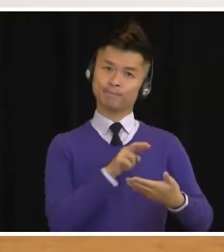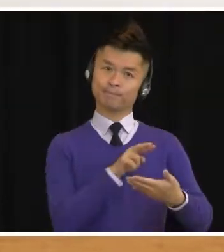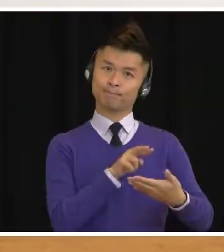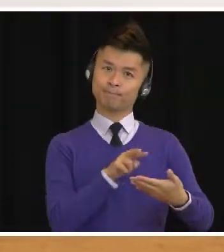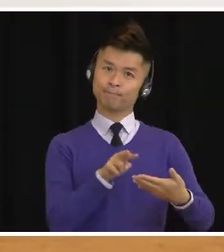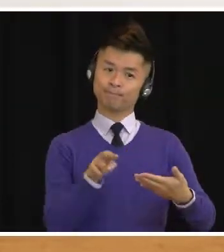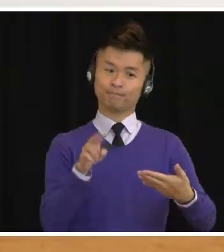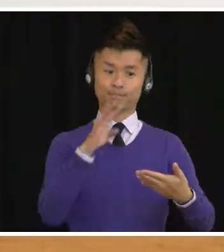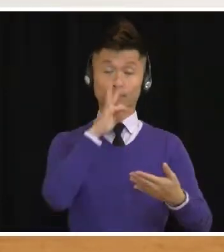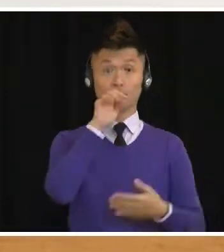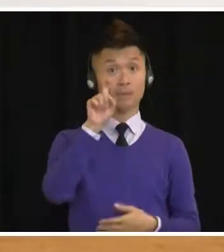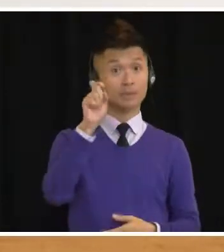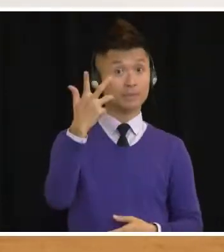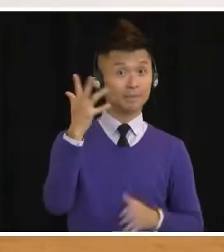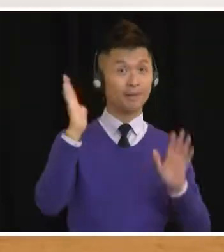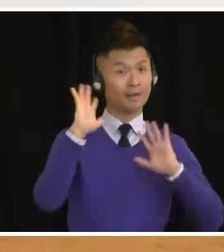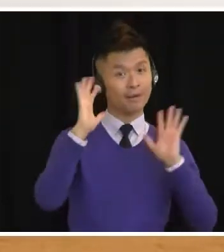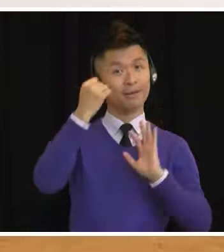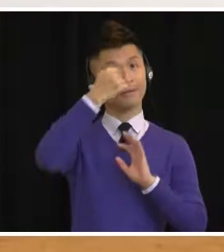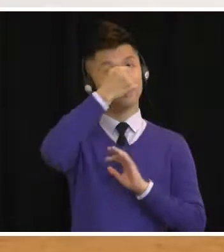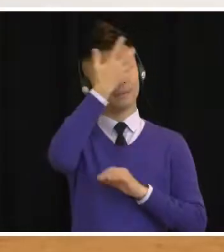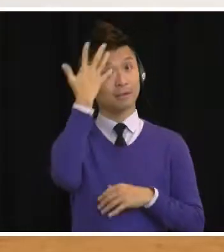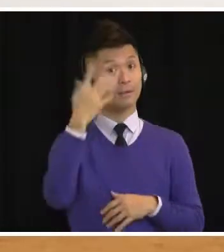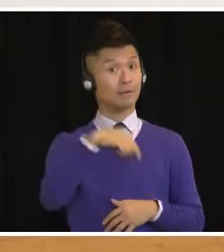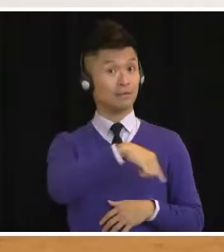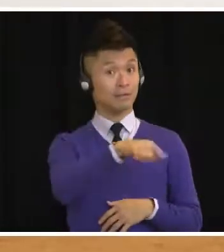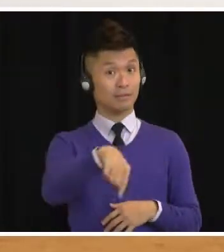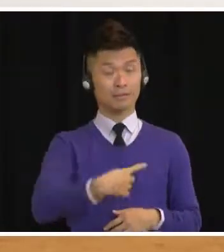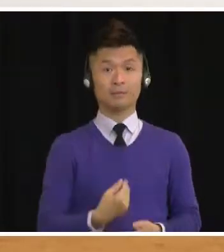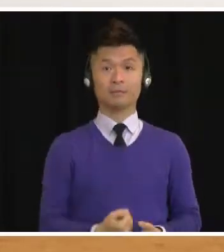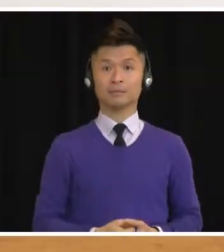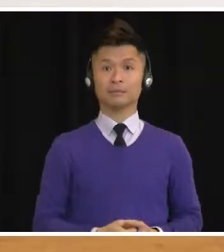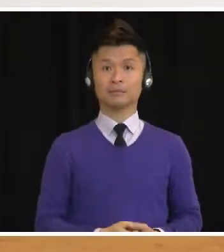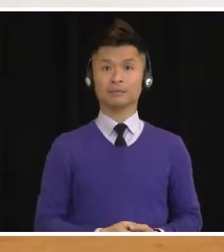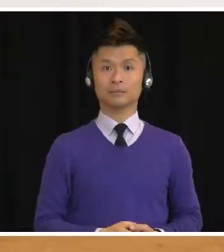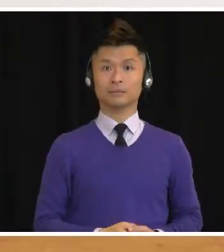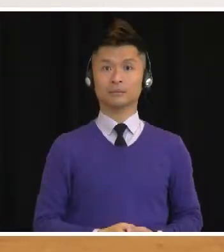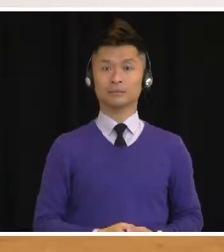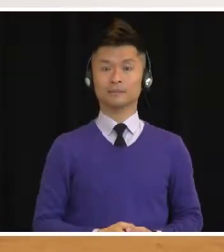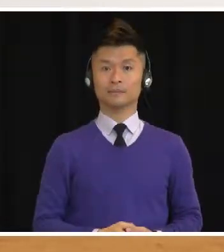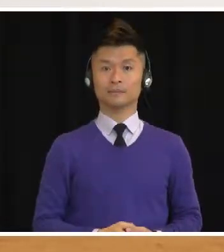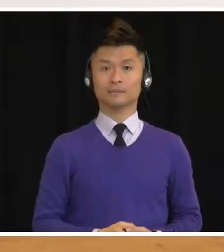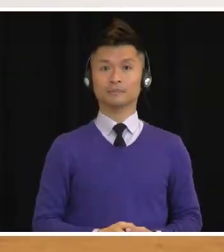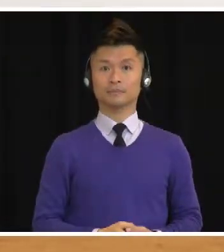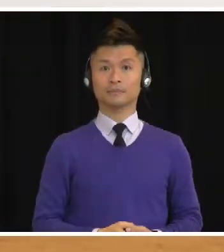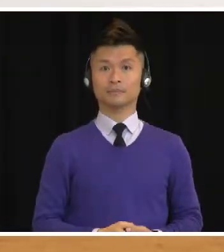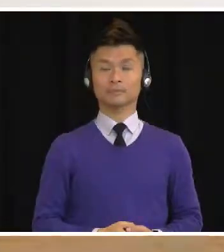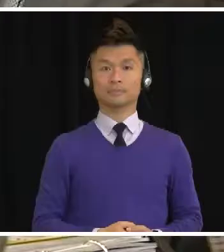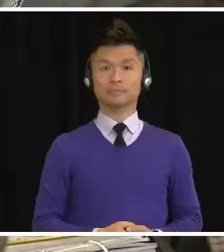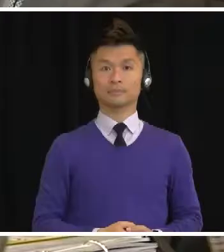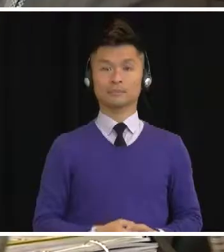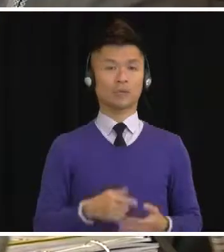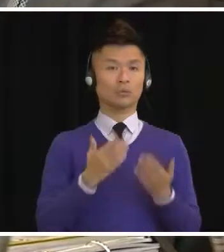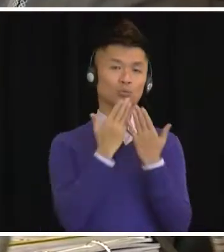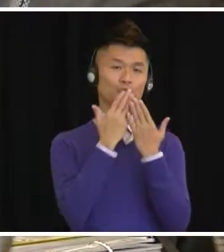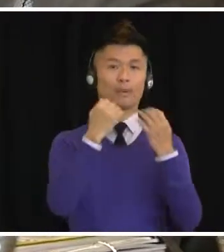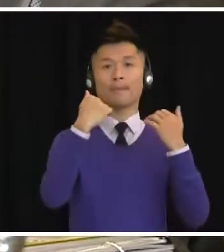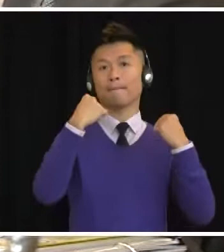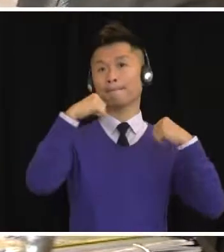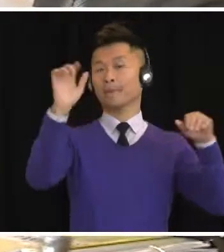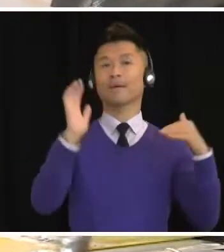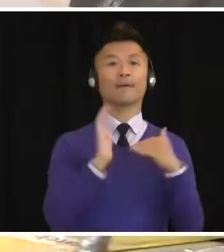school cannot hire an apartment without the consent of his parents. So